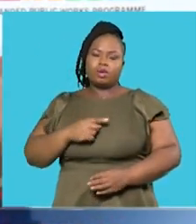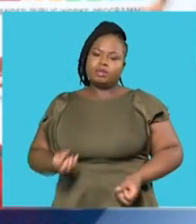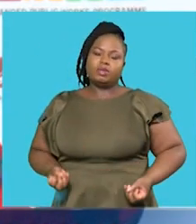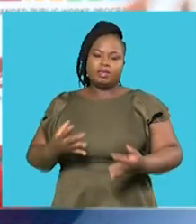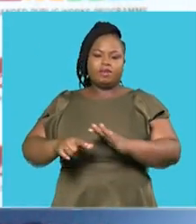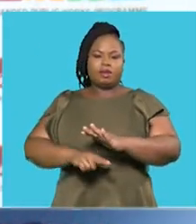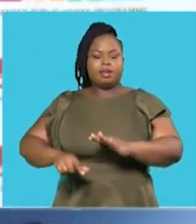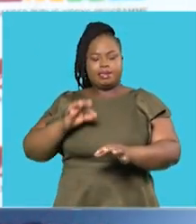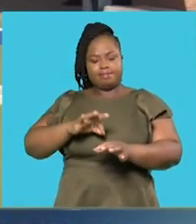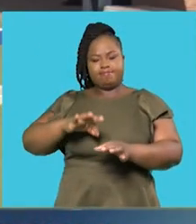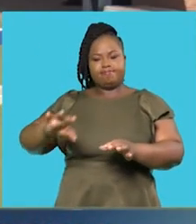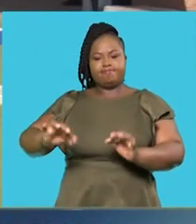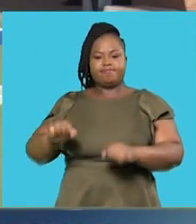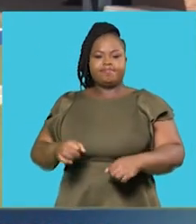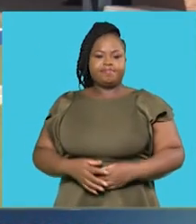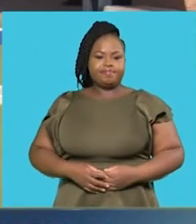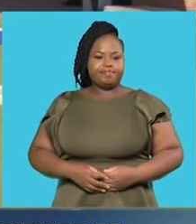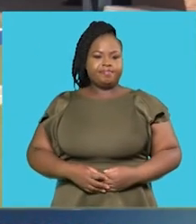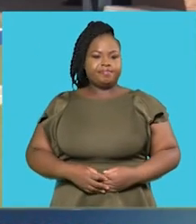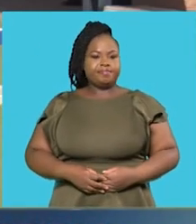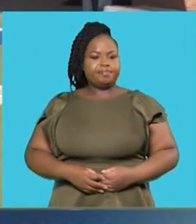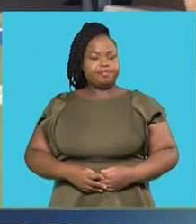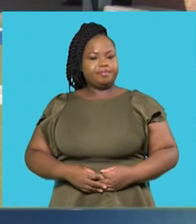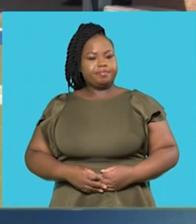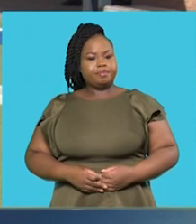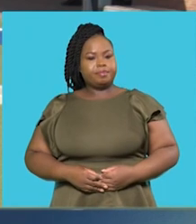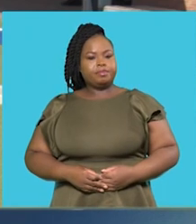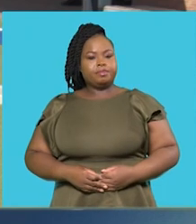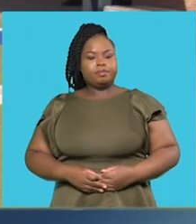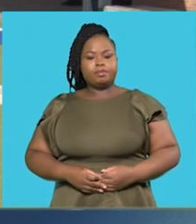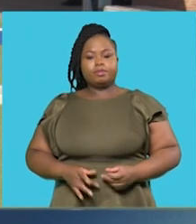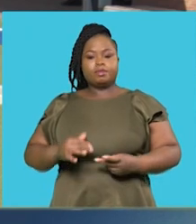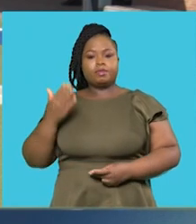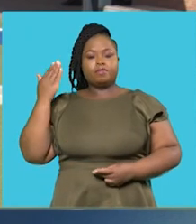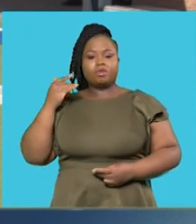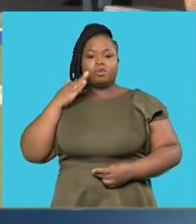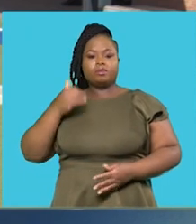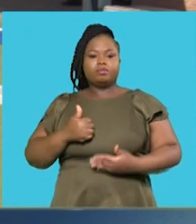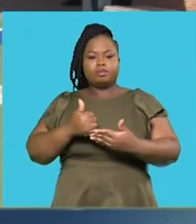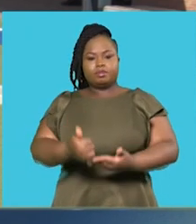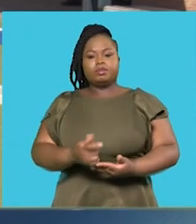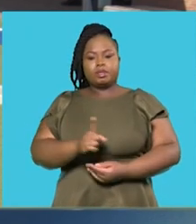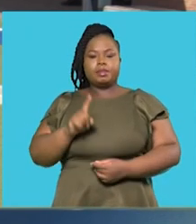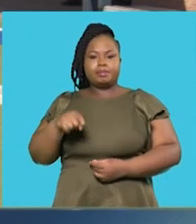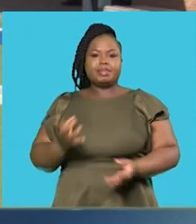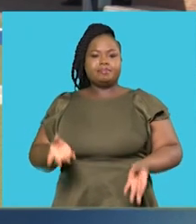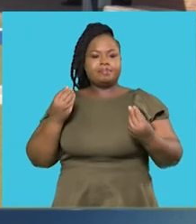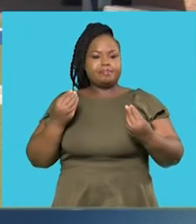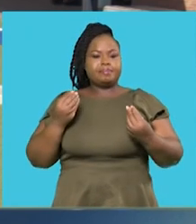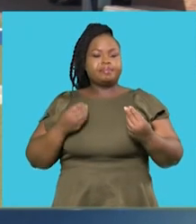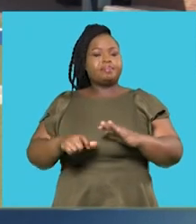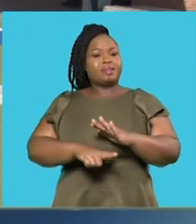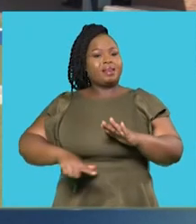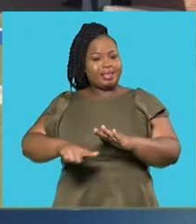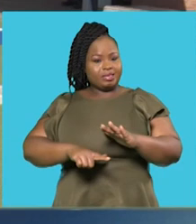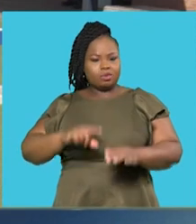abaza kutyala kuwo. Liphasisa emalisi kube ngibole bancedisa ngokuthi basheshe bathole umhlabathi ngoba kuko